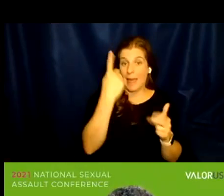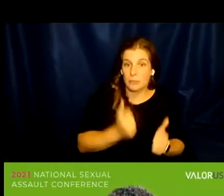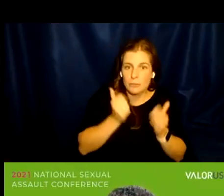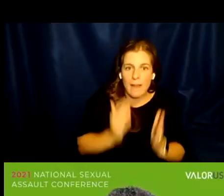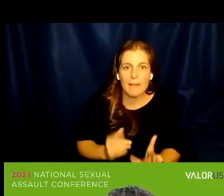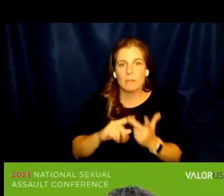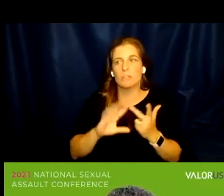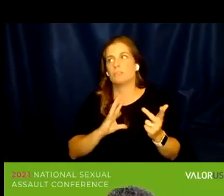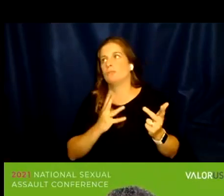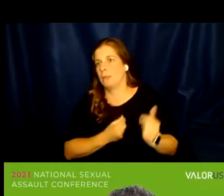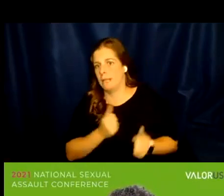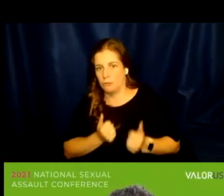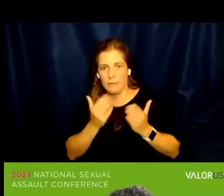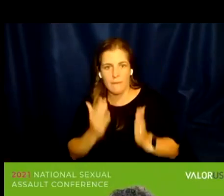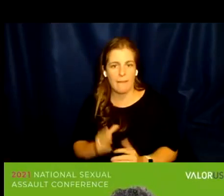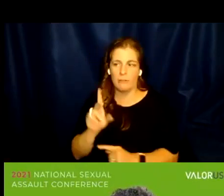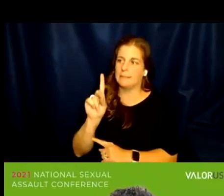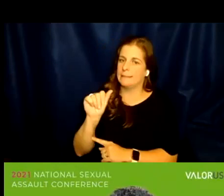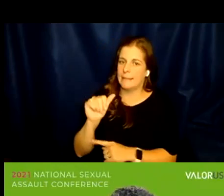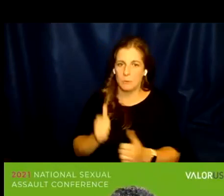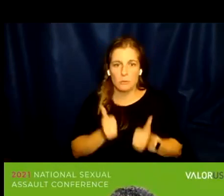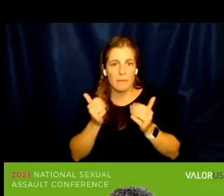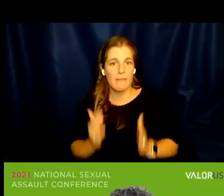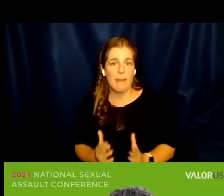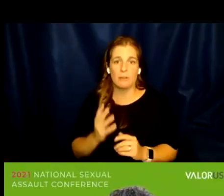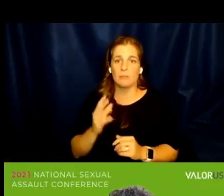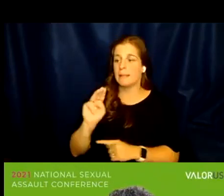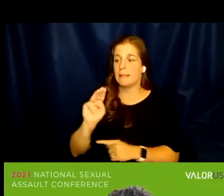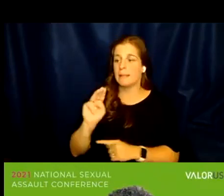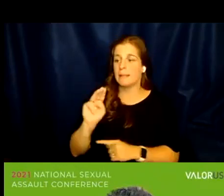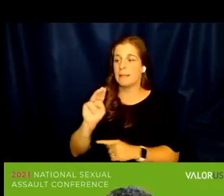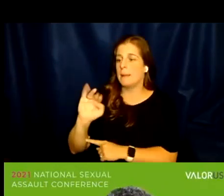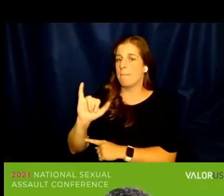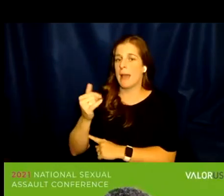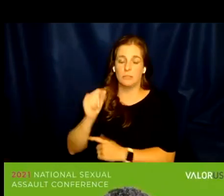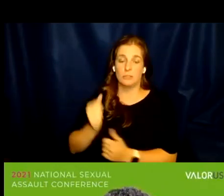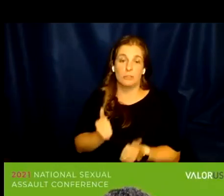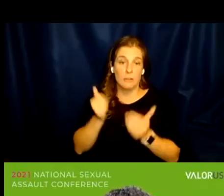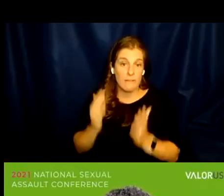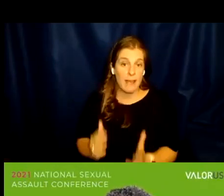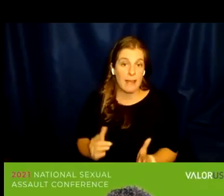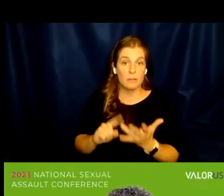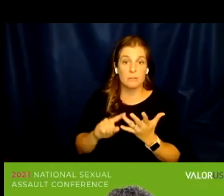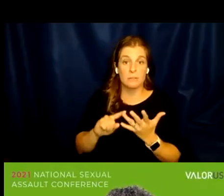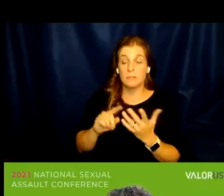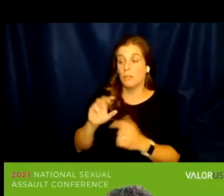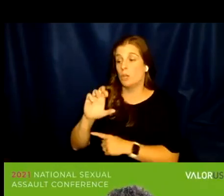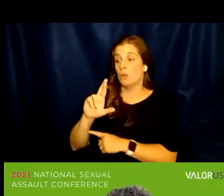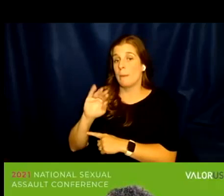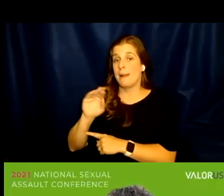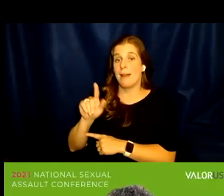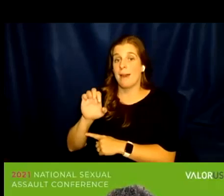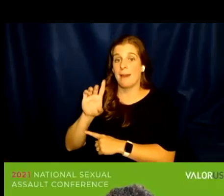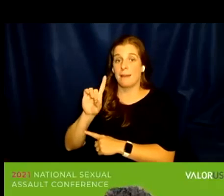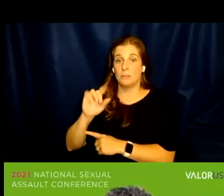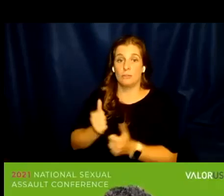trans survivors, disabled survivors, migrant survivors, criminalized survivors, and many others for